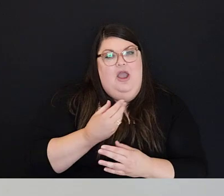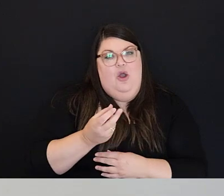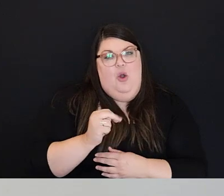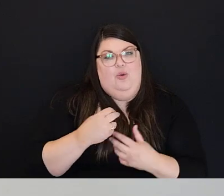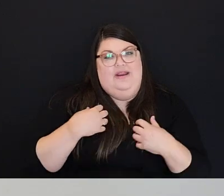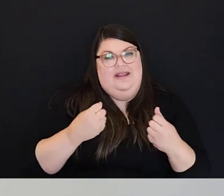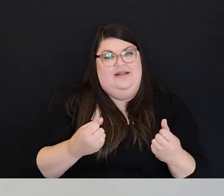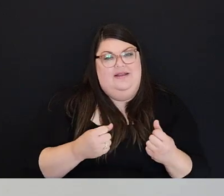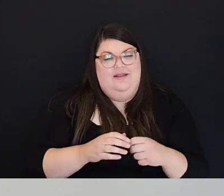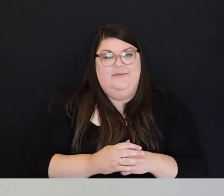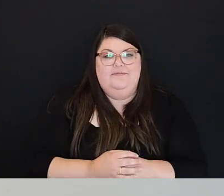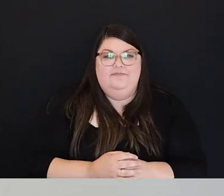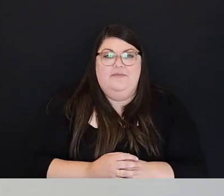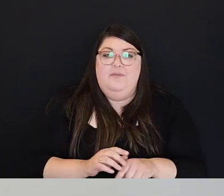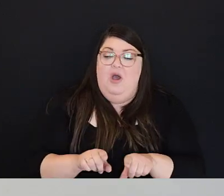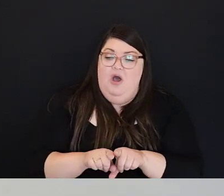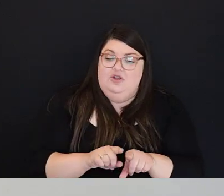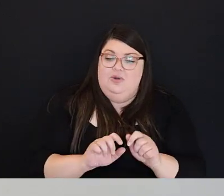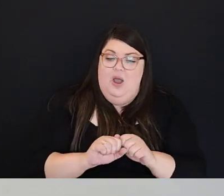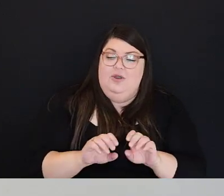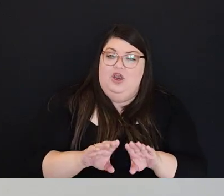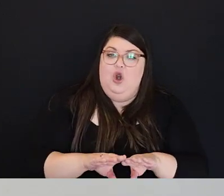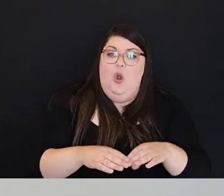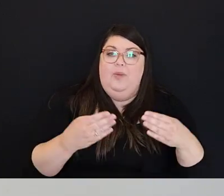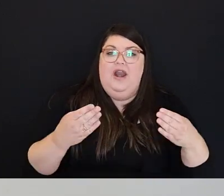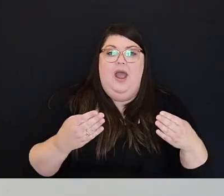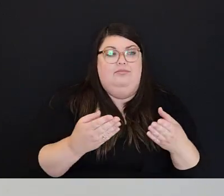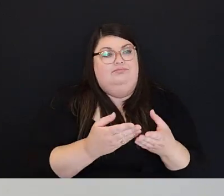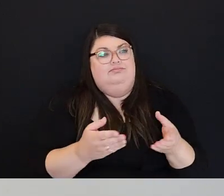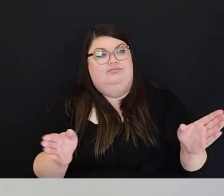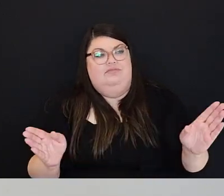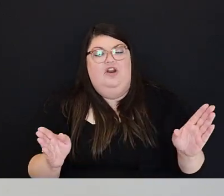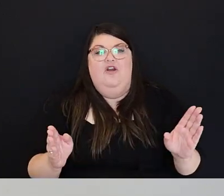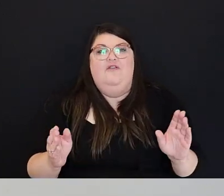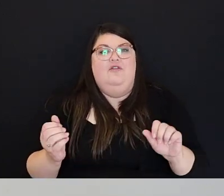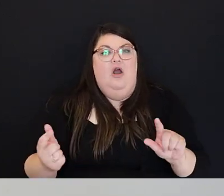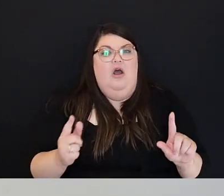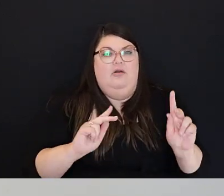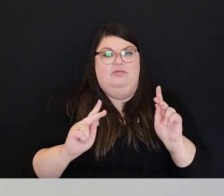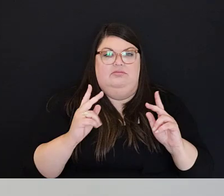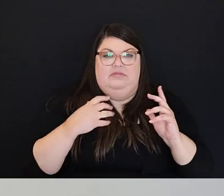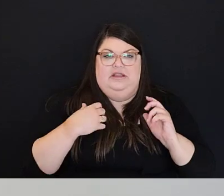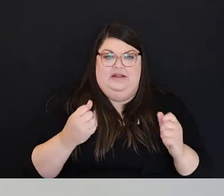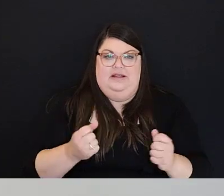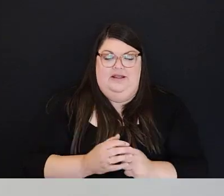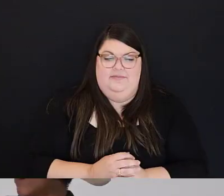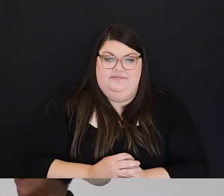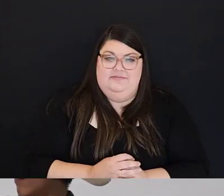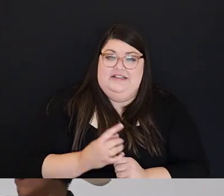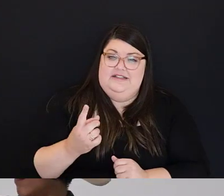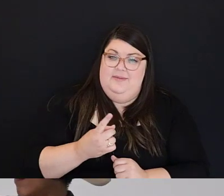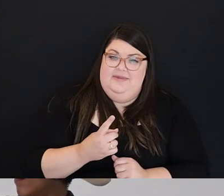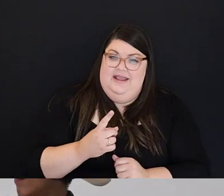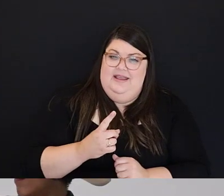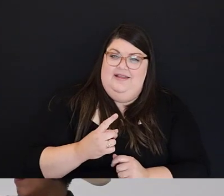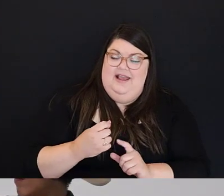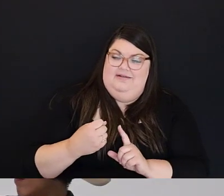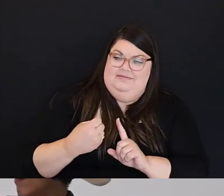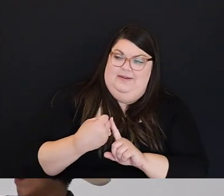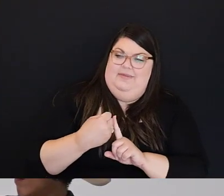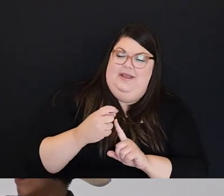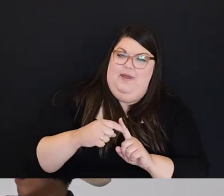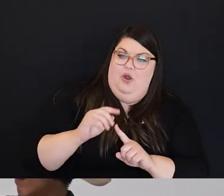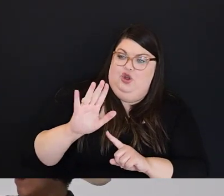how we can open up the scope for healing. And something which really struck me in your work, Carmen, is this idea of the